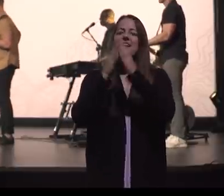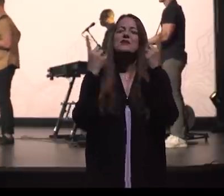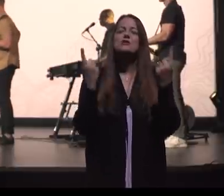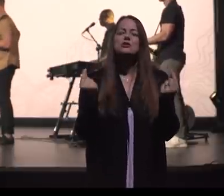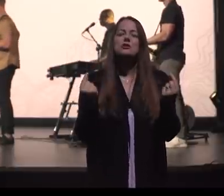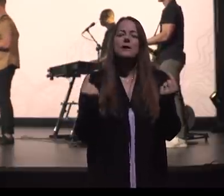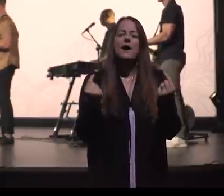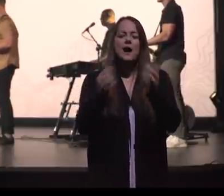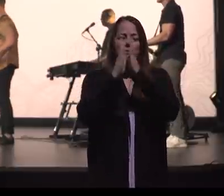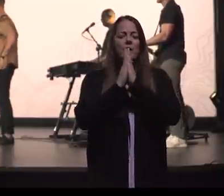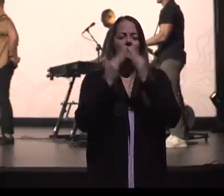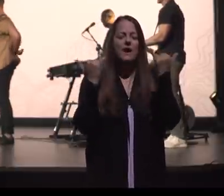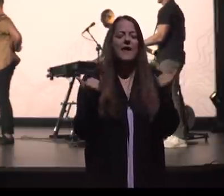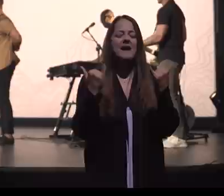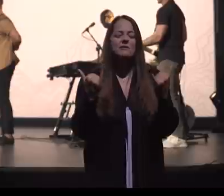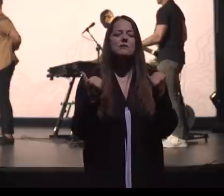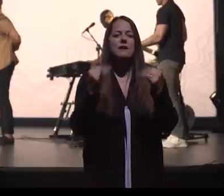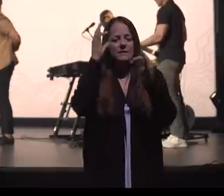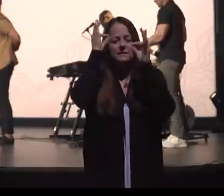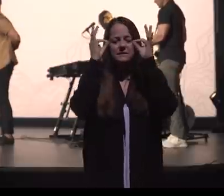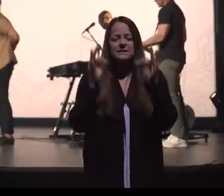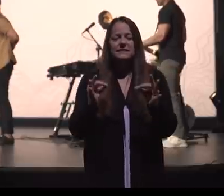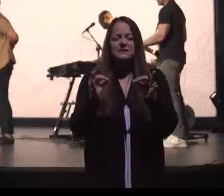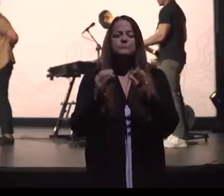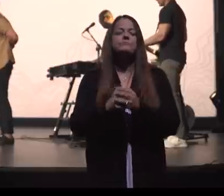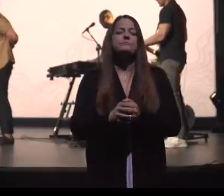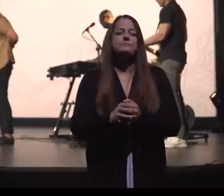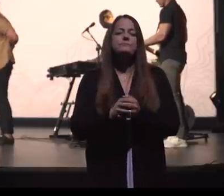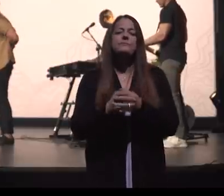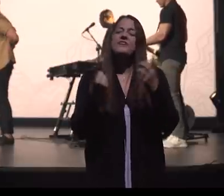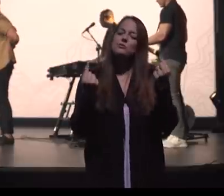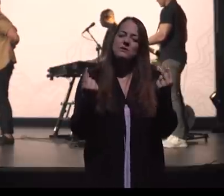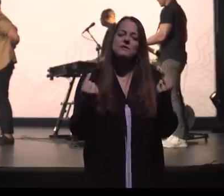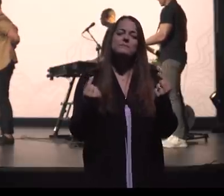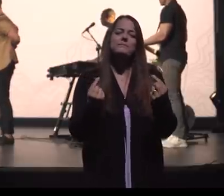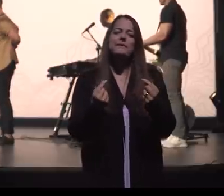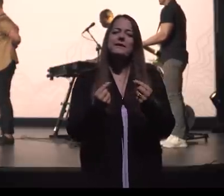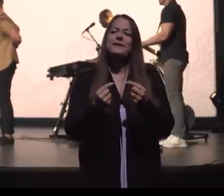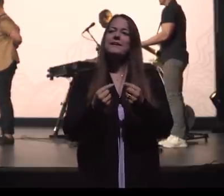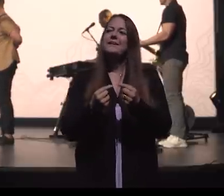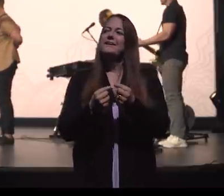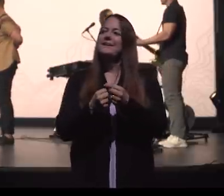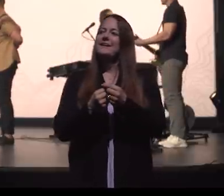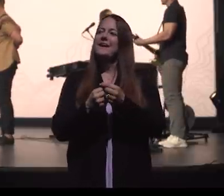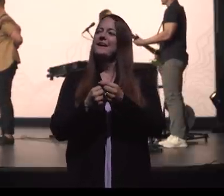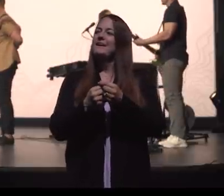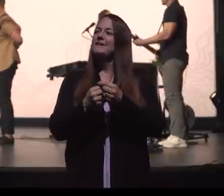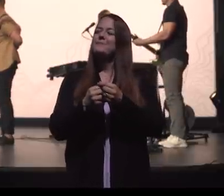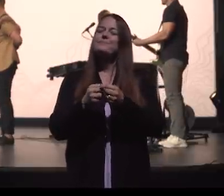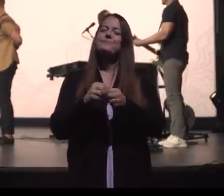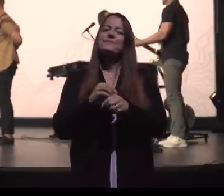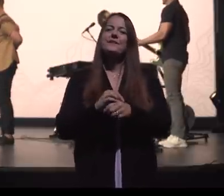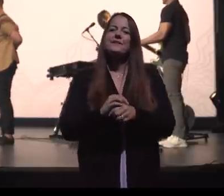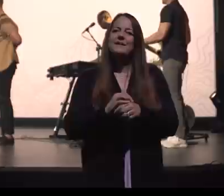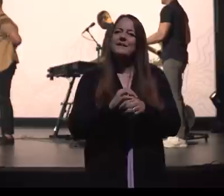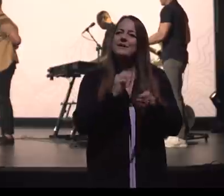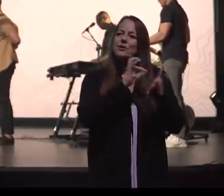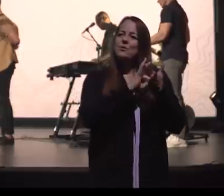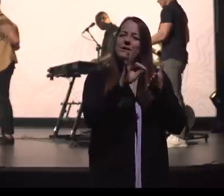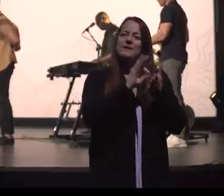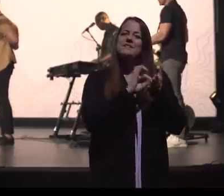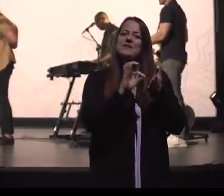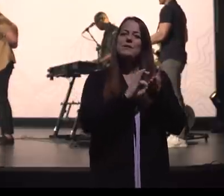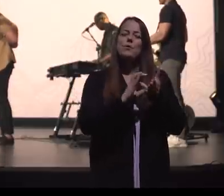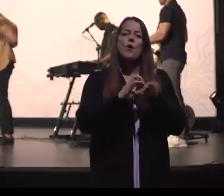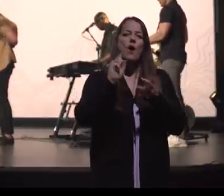pray right now for those of you that need to make that decision. That's exactly what you do. And then our campus pastor is gonna come out and give you some instructions on exactly